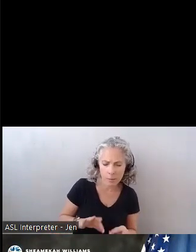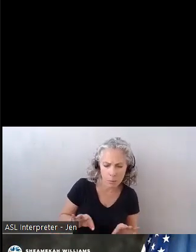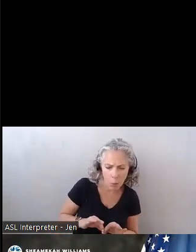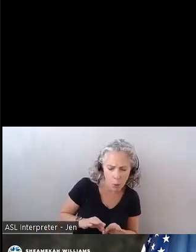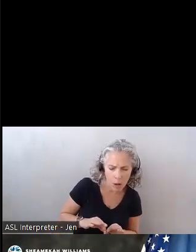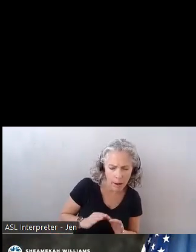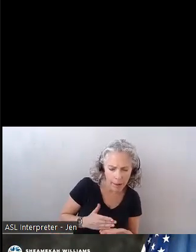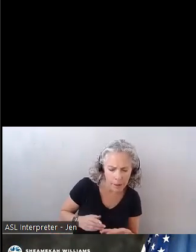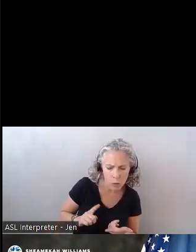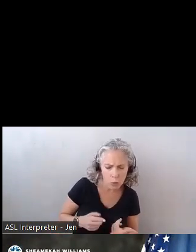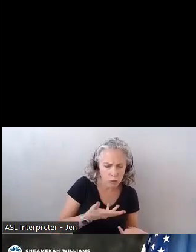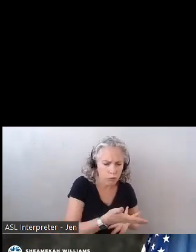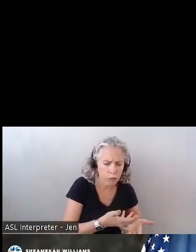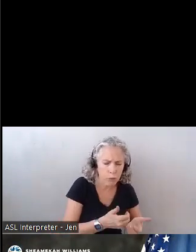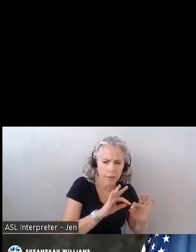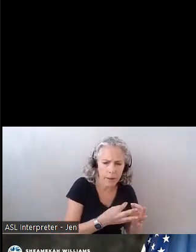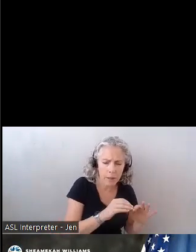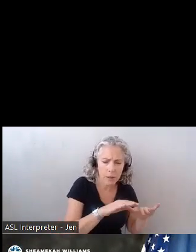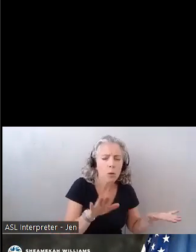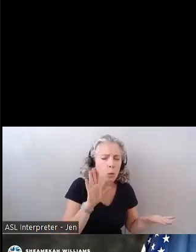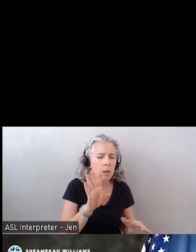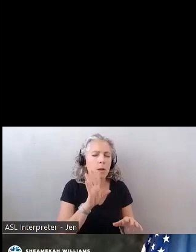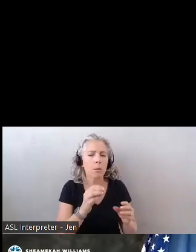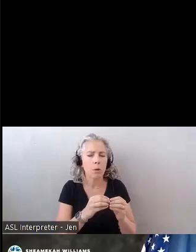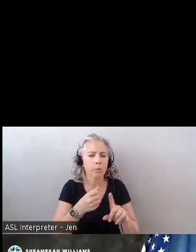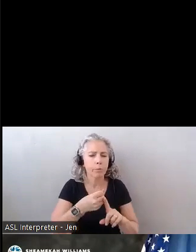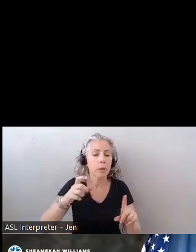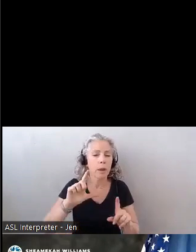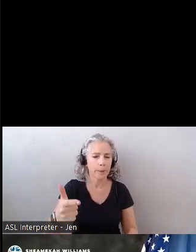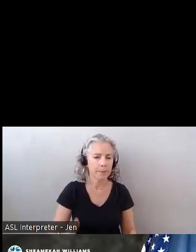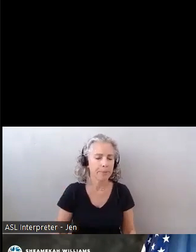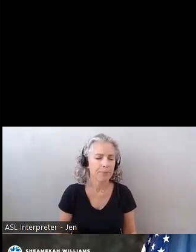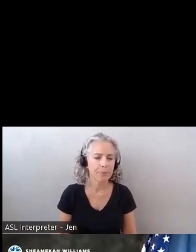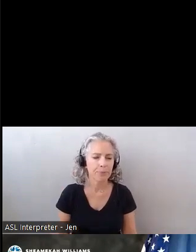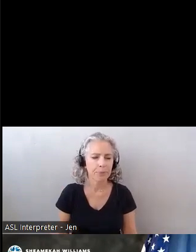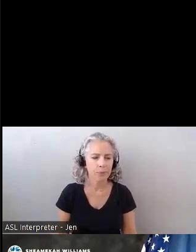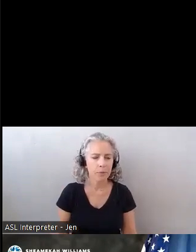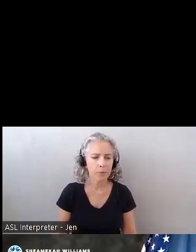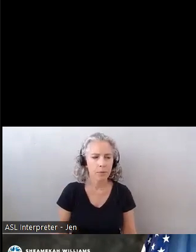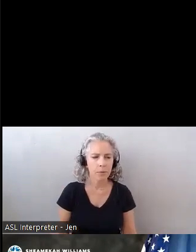to interface with children and families. And we'll talk about those here in a minute. Next slide, please.